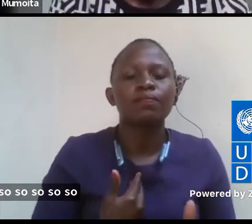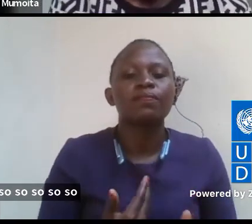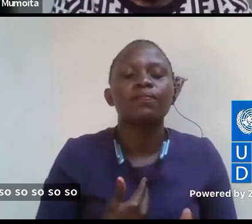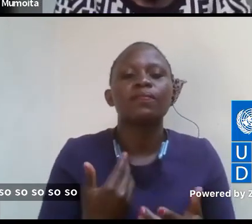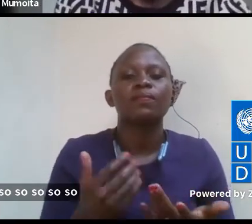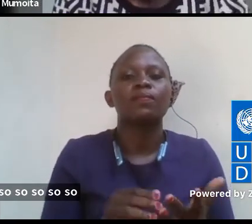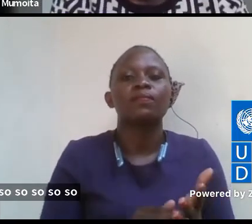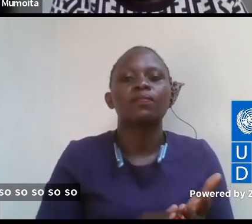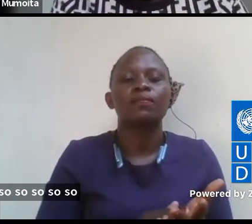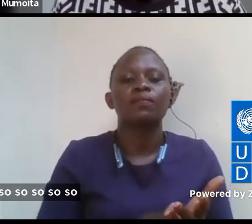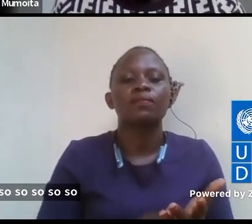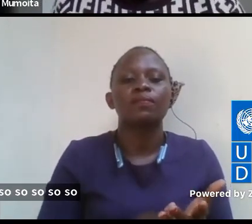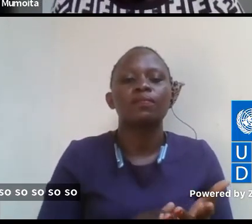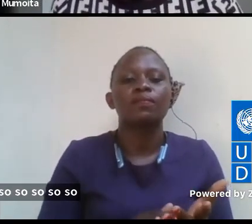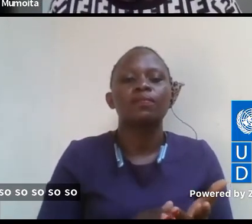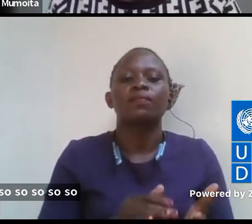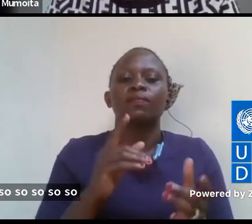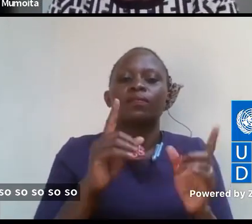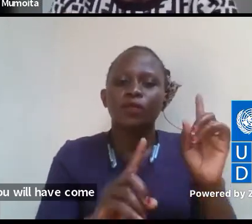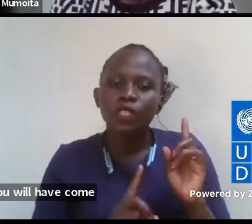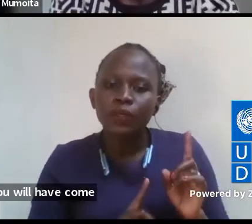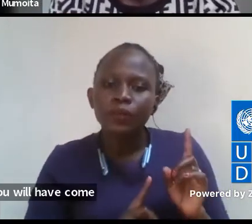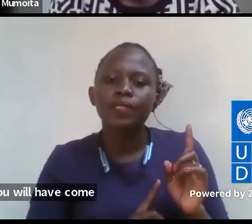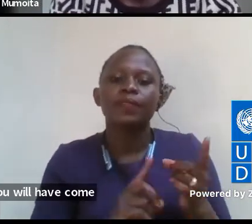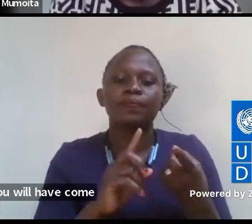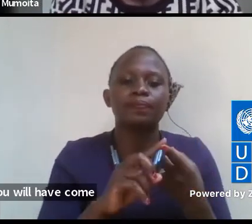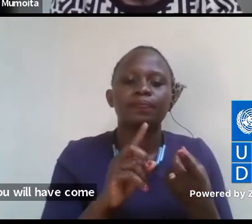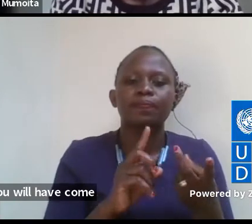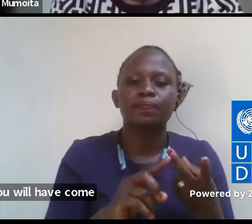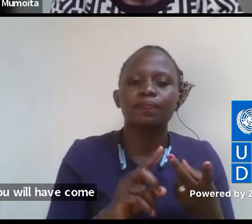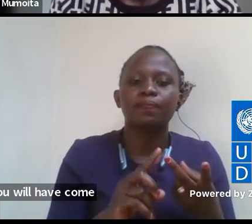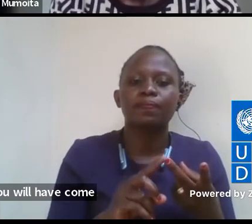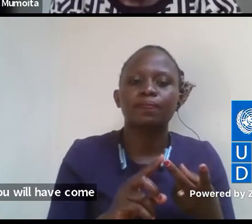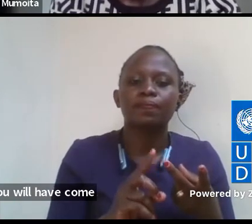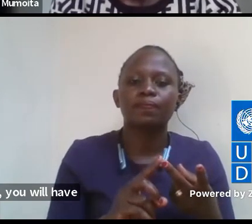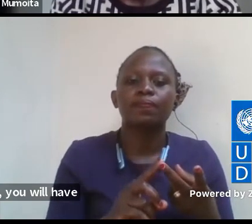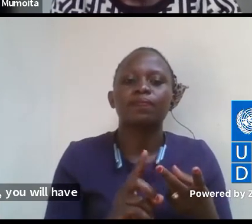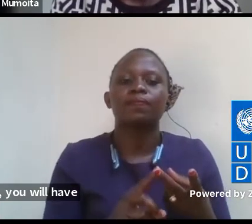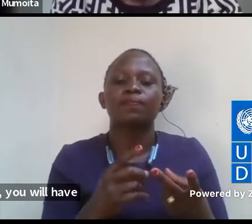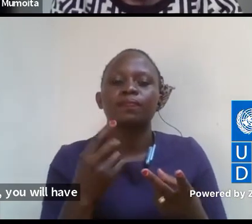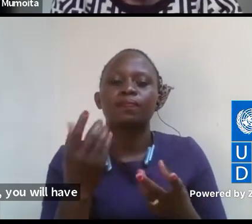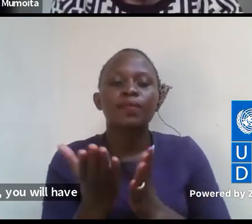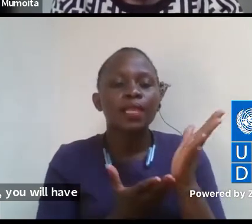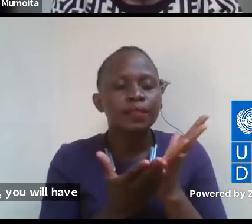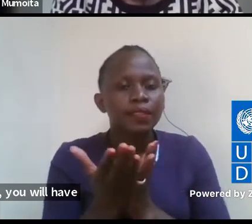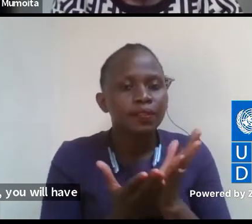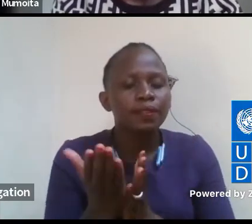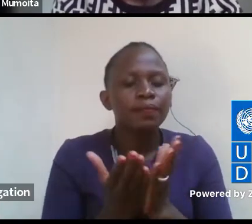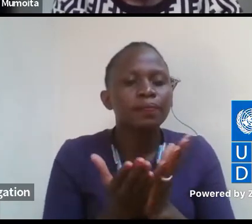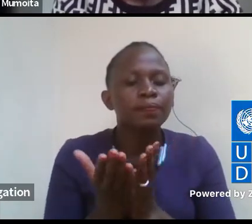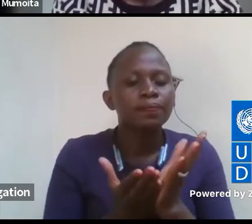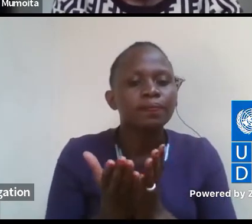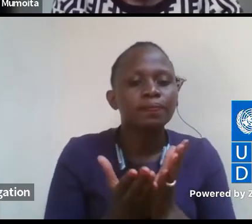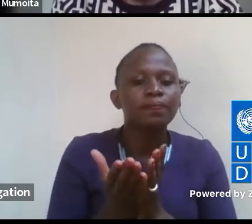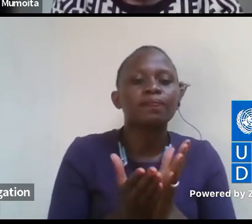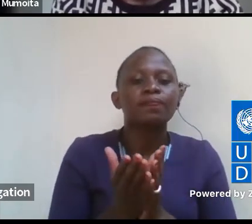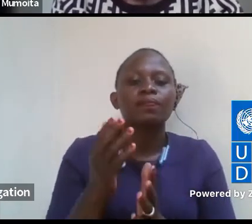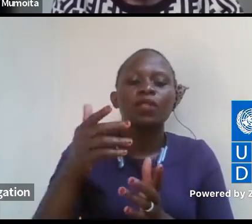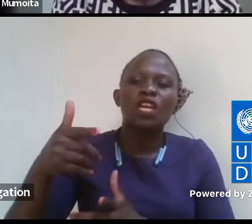security. You'll have camp services. You'll have fumigation and all of these services. You will have